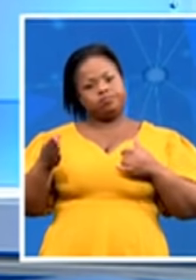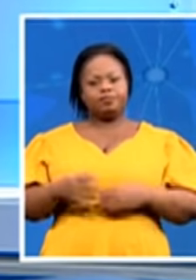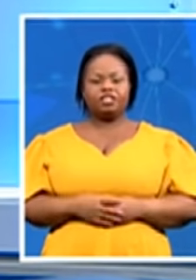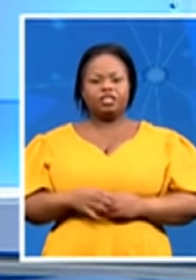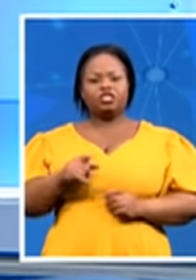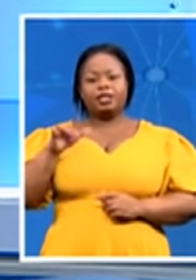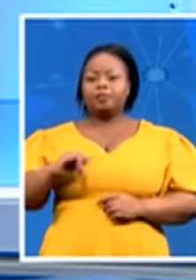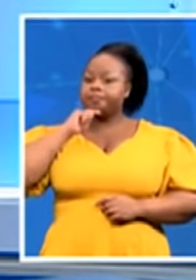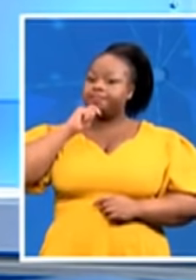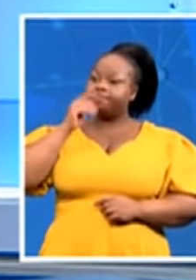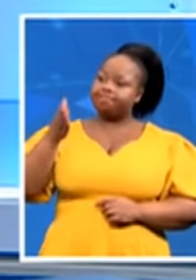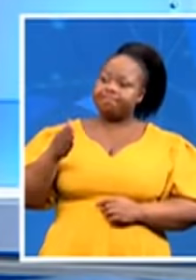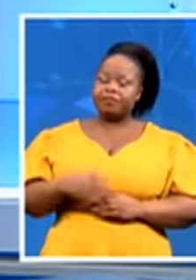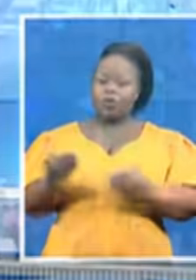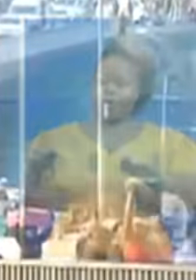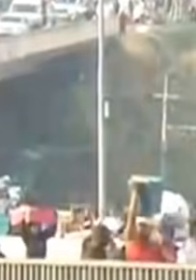What's happening?